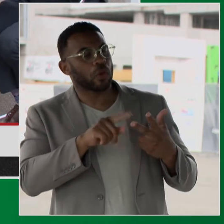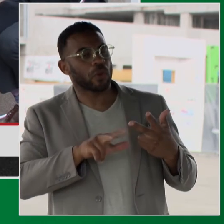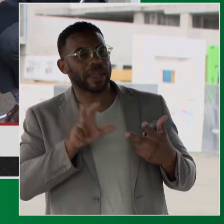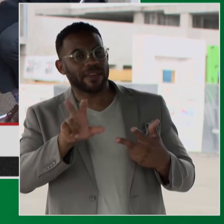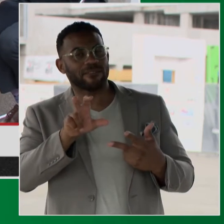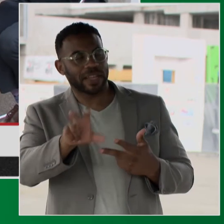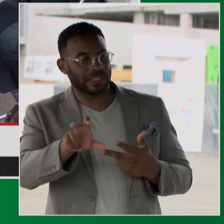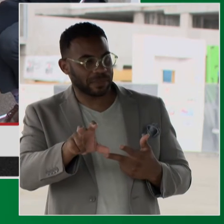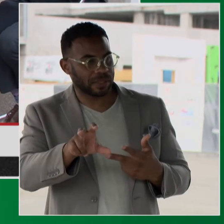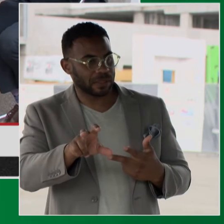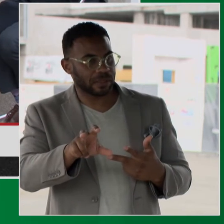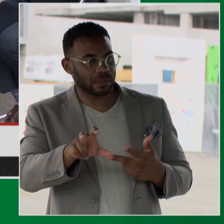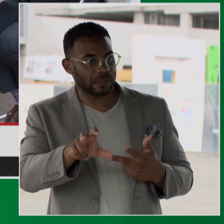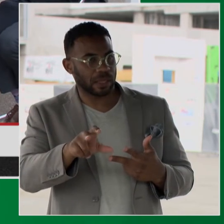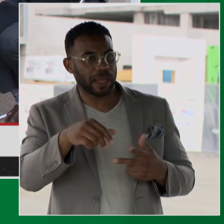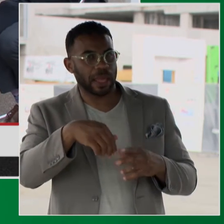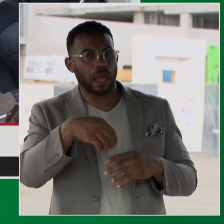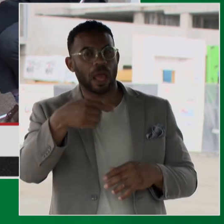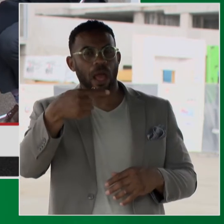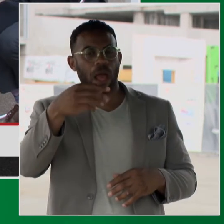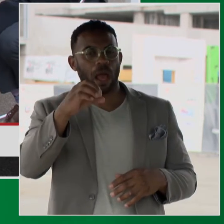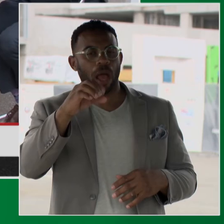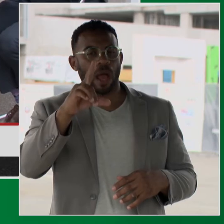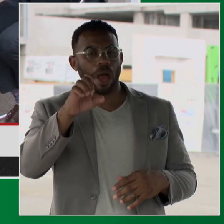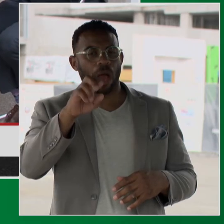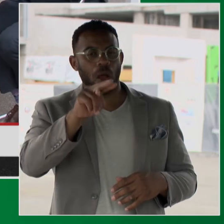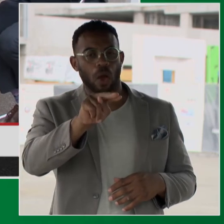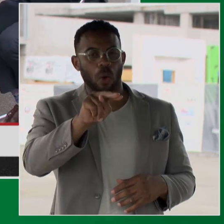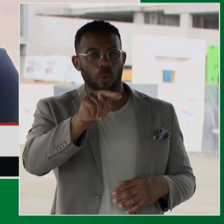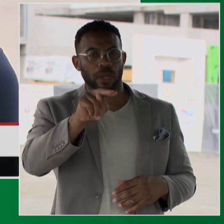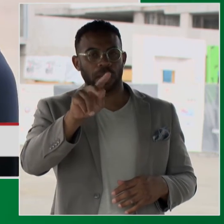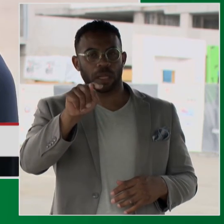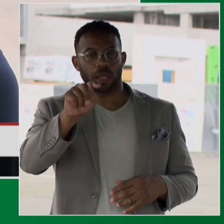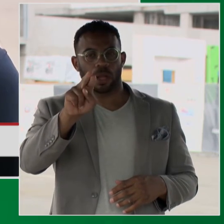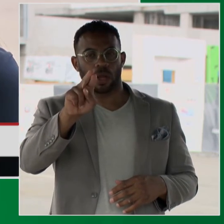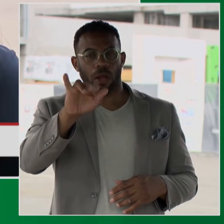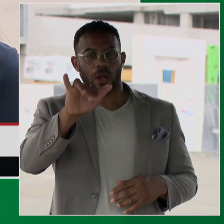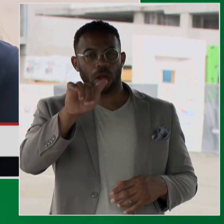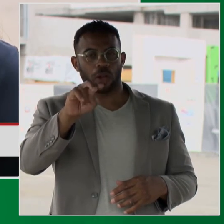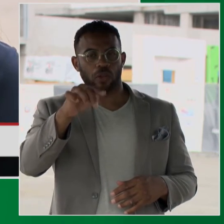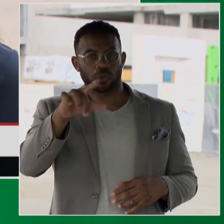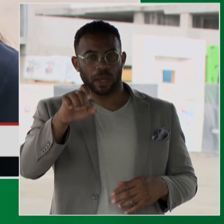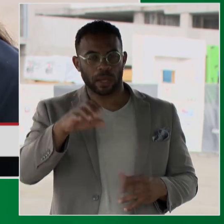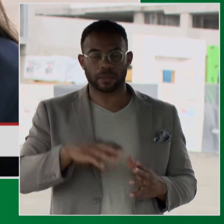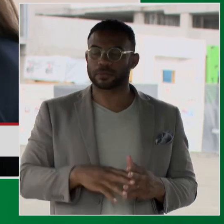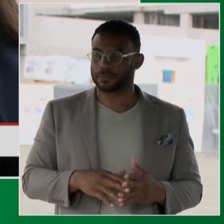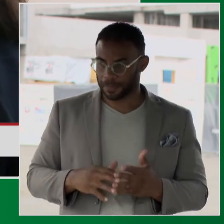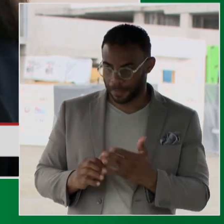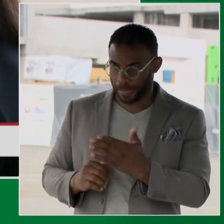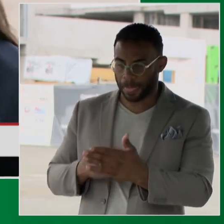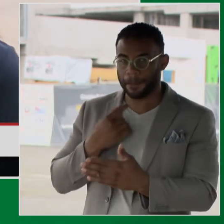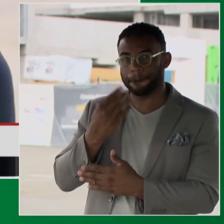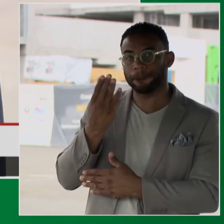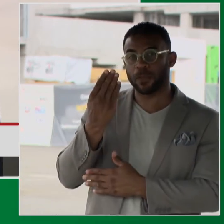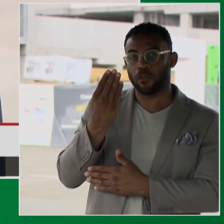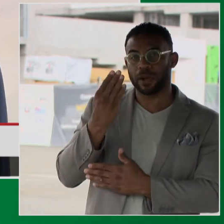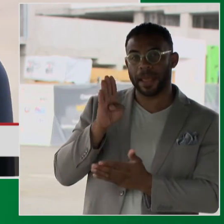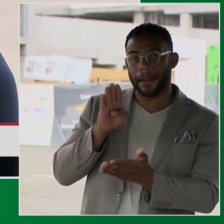investments. And Golden Triangle, actually, you might have to say where that one is. Yes. So there the $14